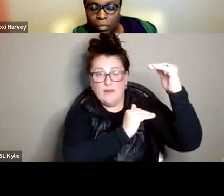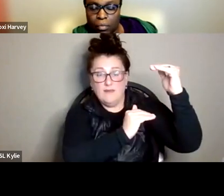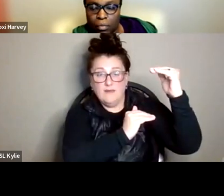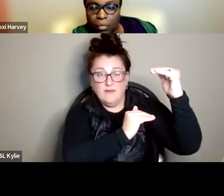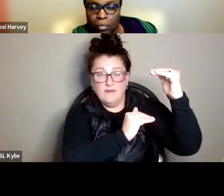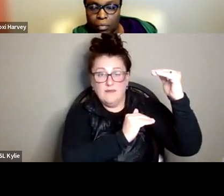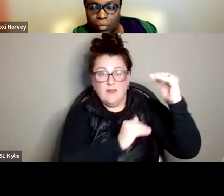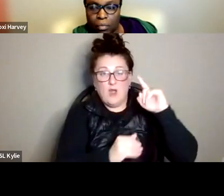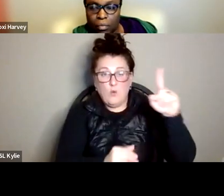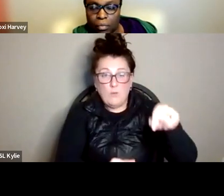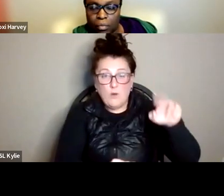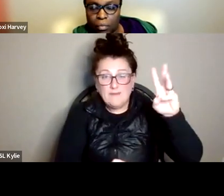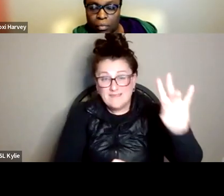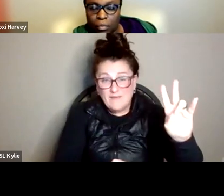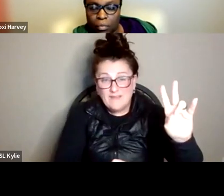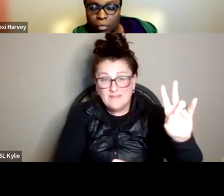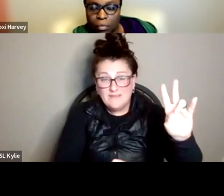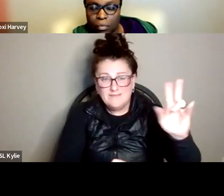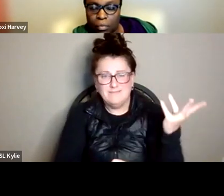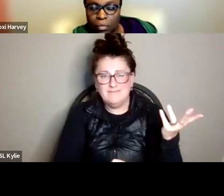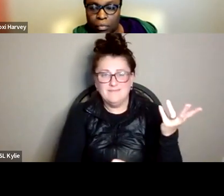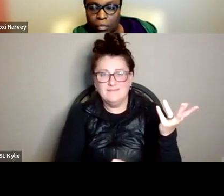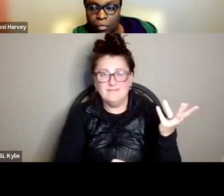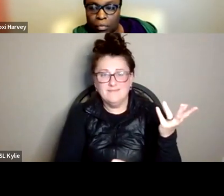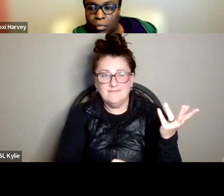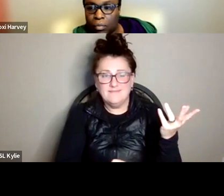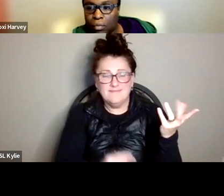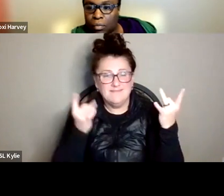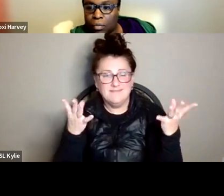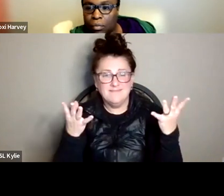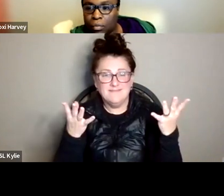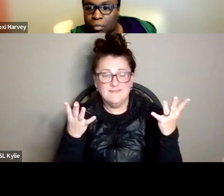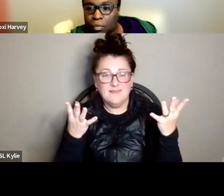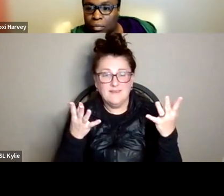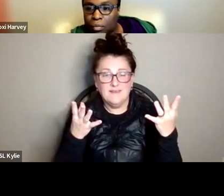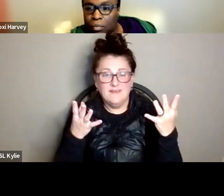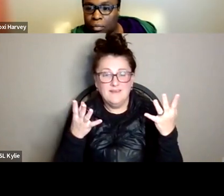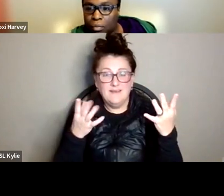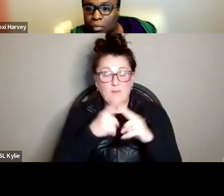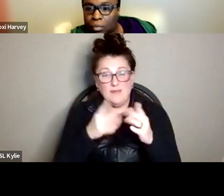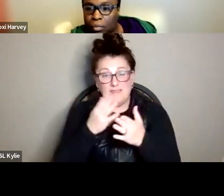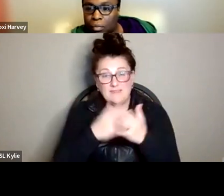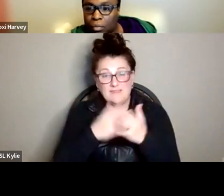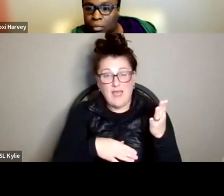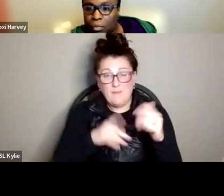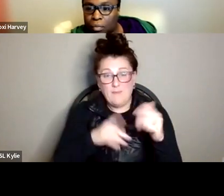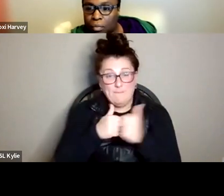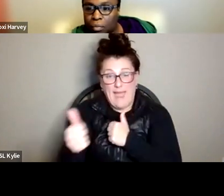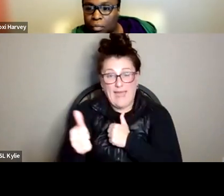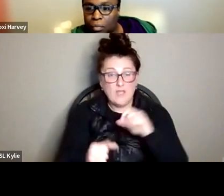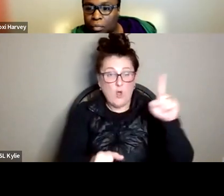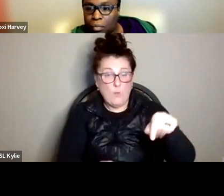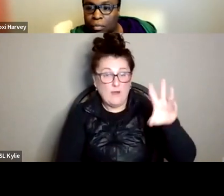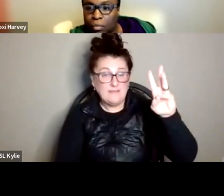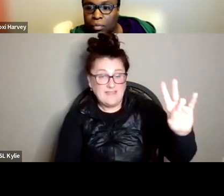that 1.67 is, you know, atrocious. But again, some of our kids can't pass